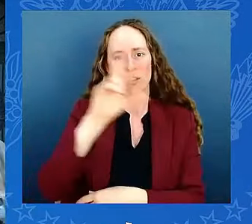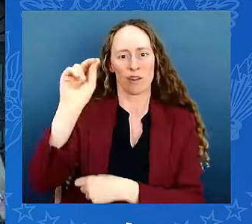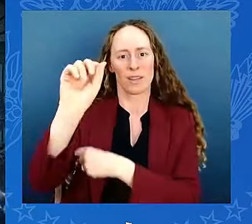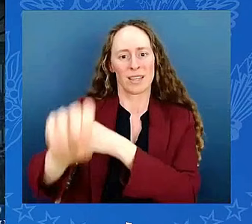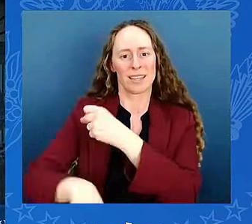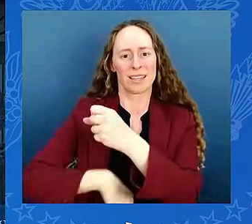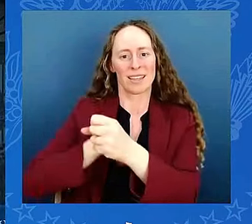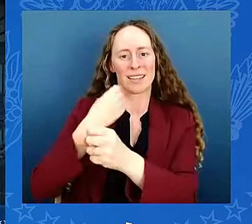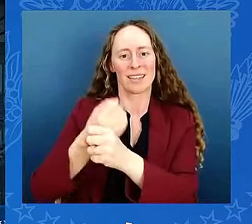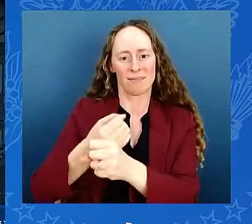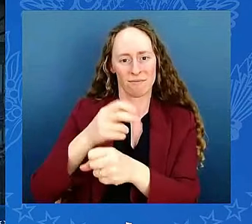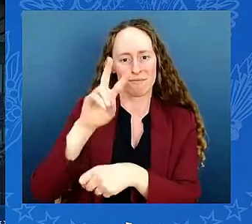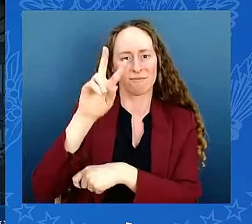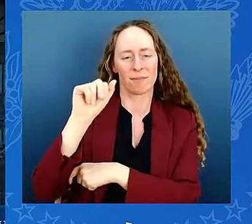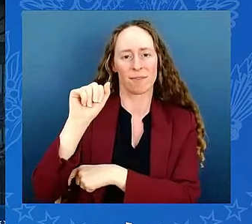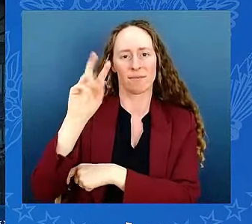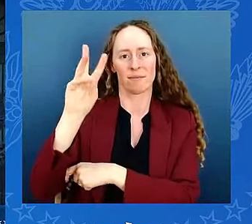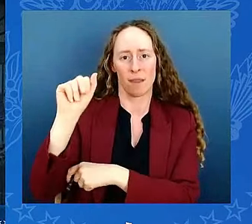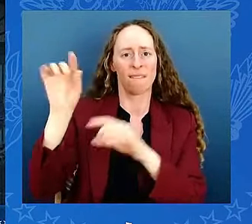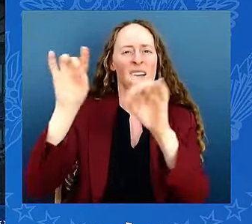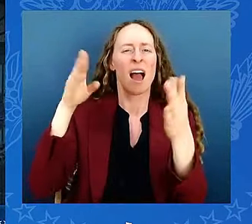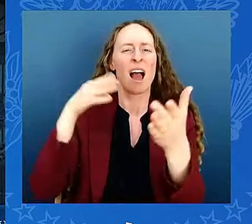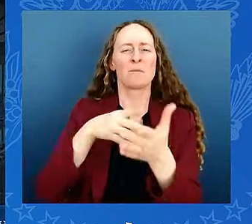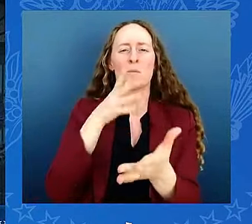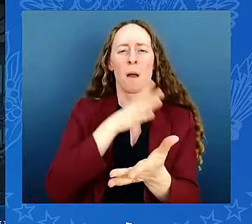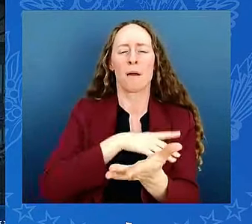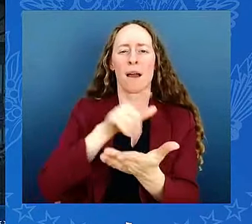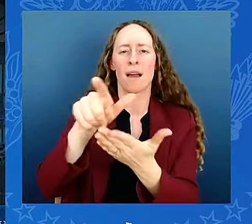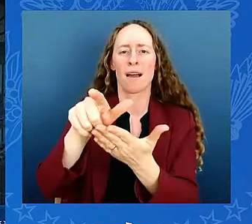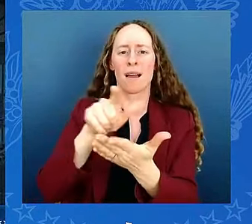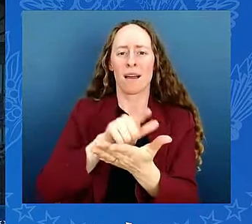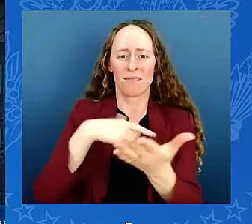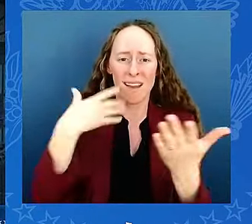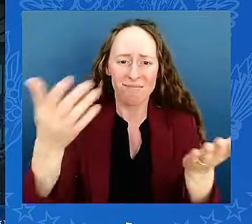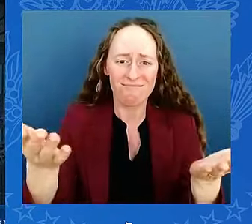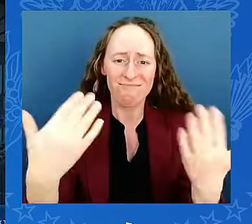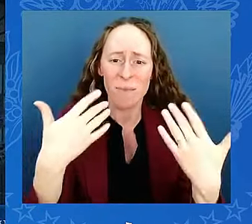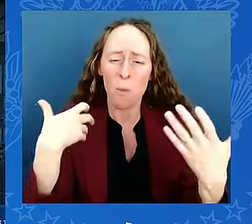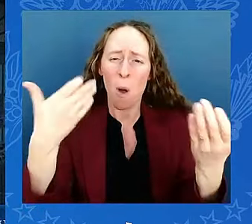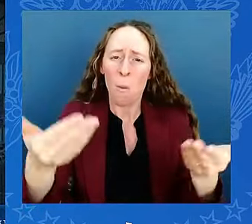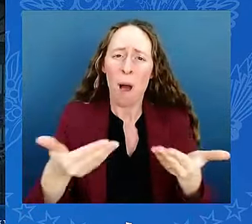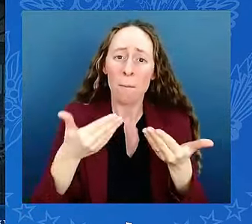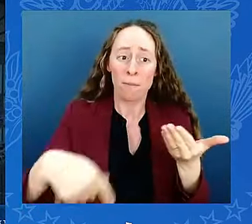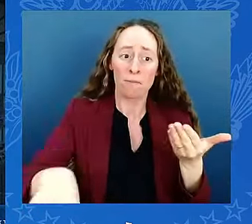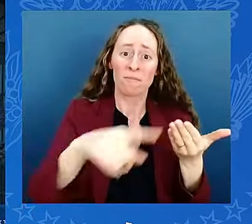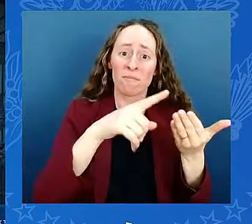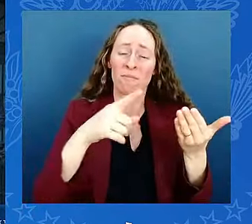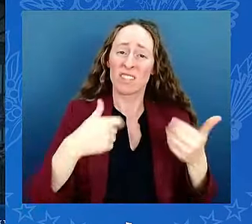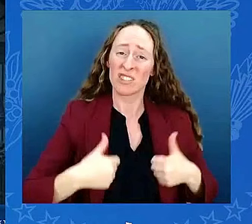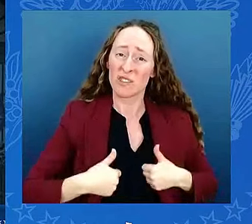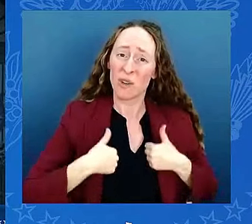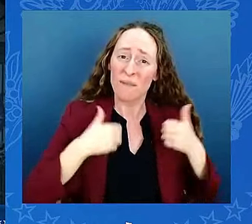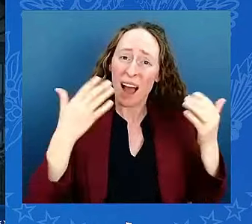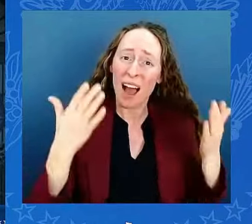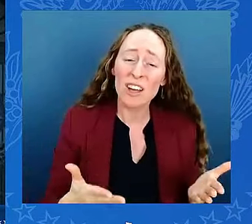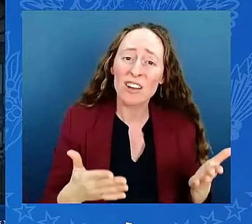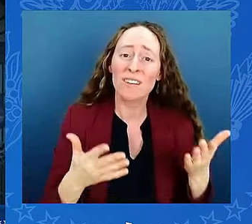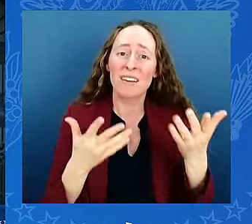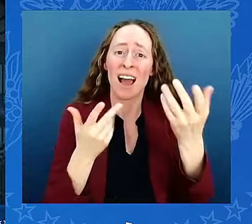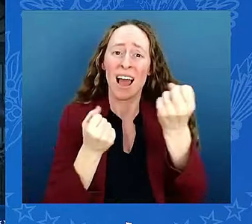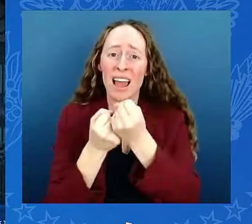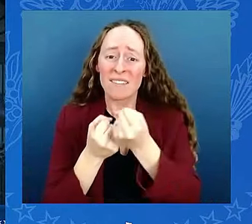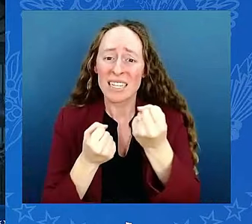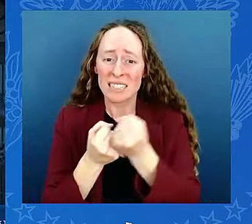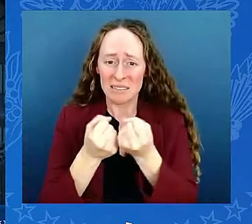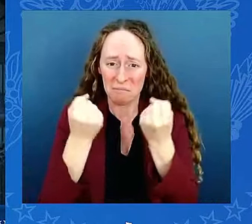of survivors, advocates, and allies with us here today. I'm Jennifer Klein, and I have the honor of serving as the director